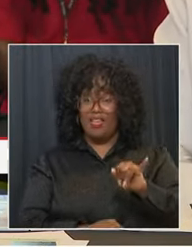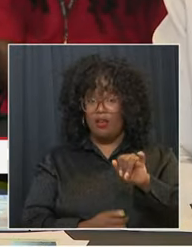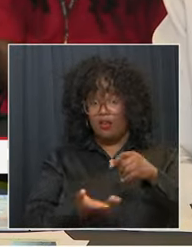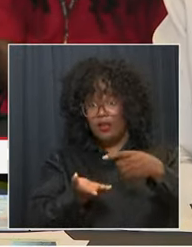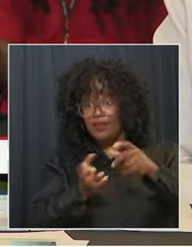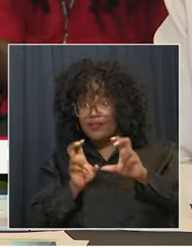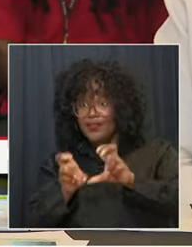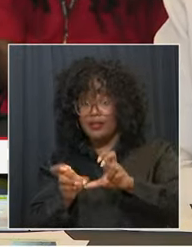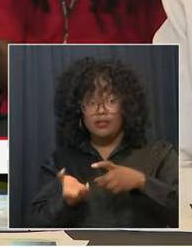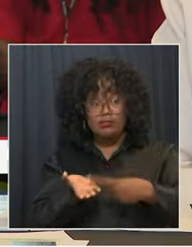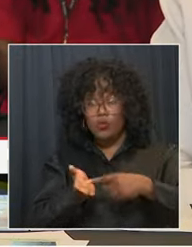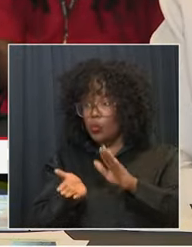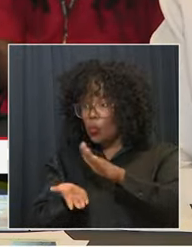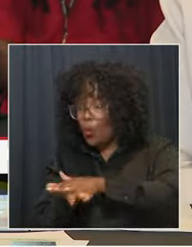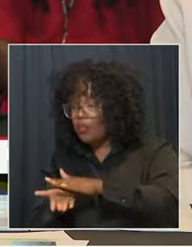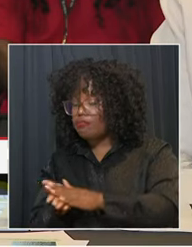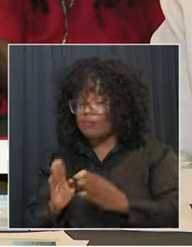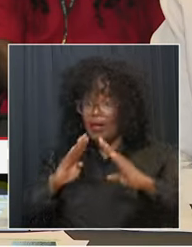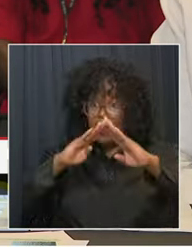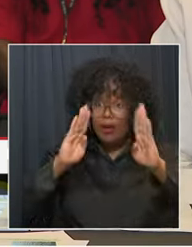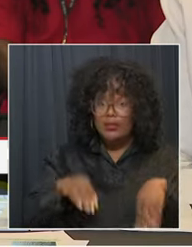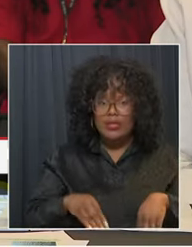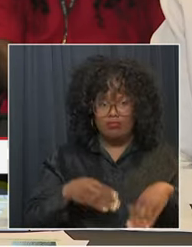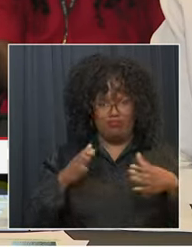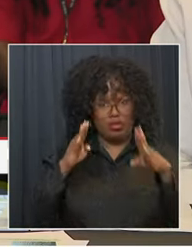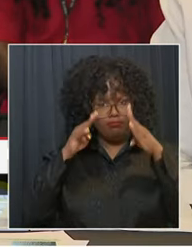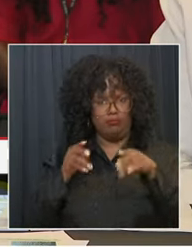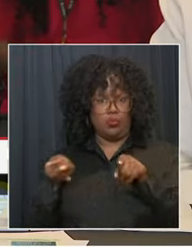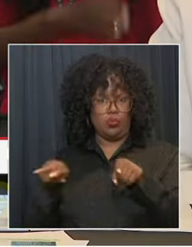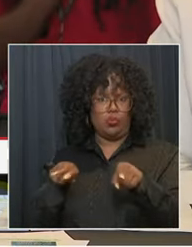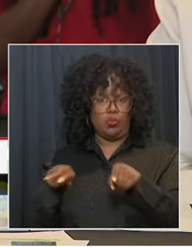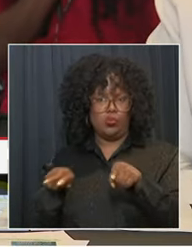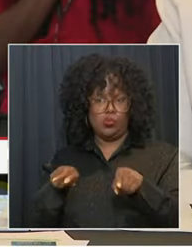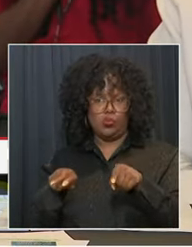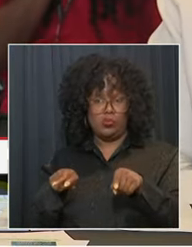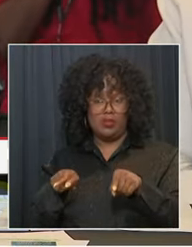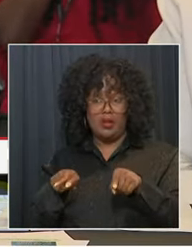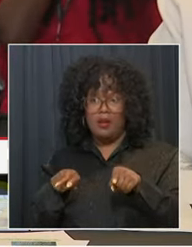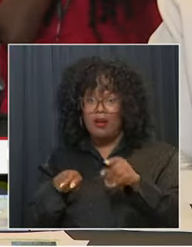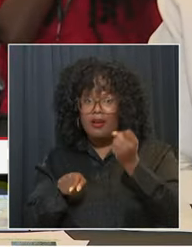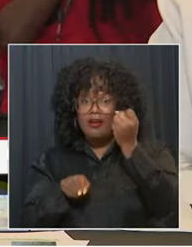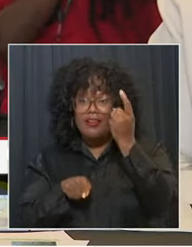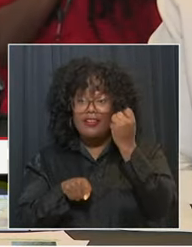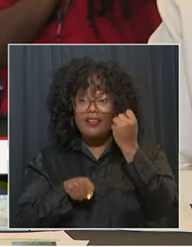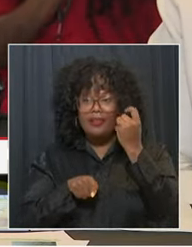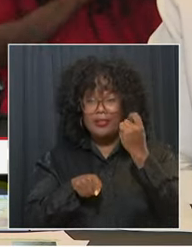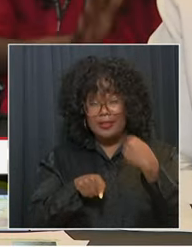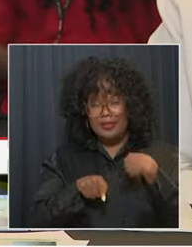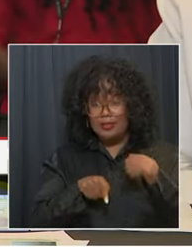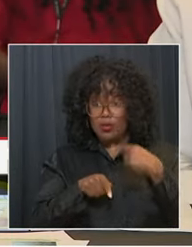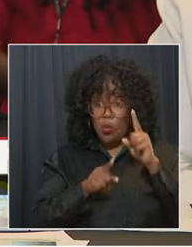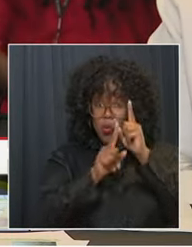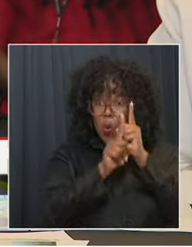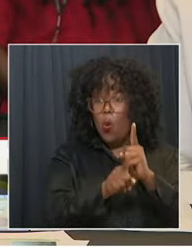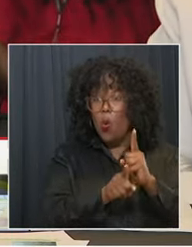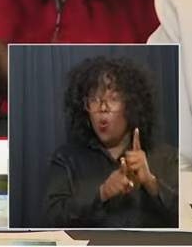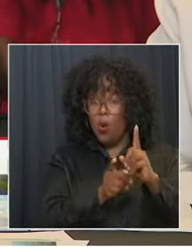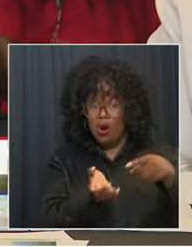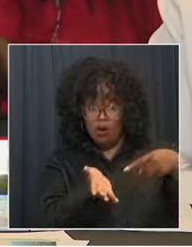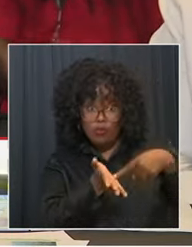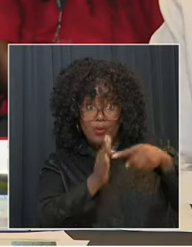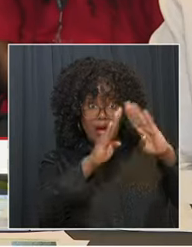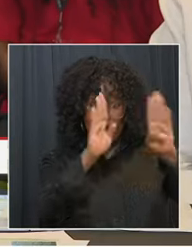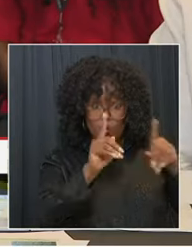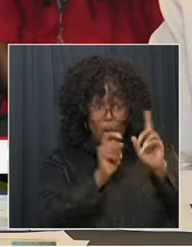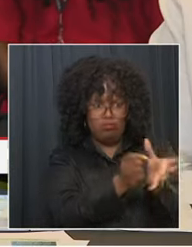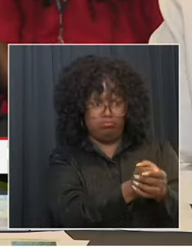and housing. I remain committed to growing more affordable housing in the district and